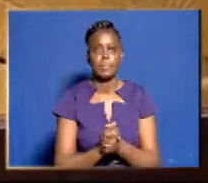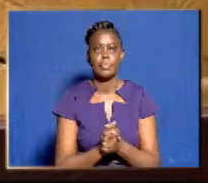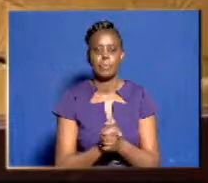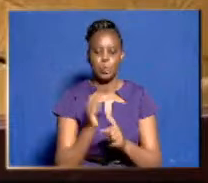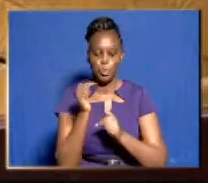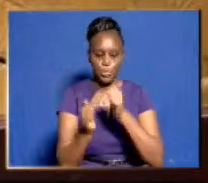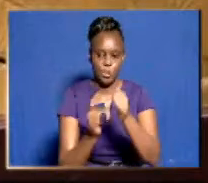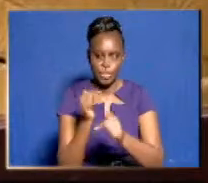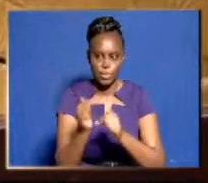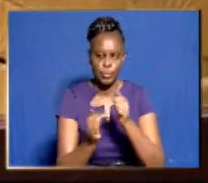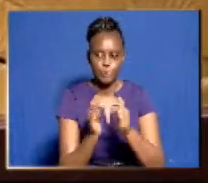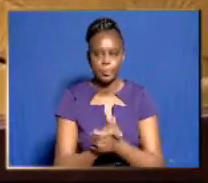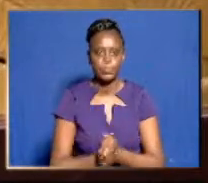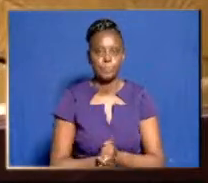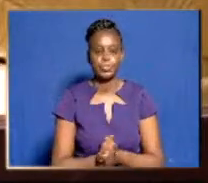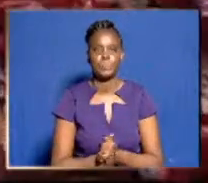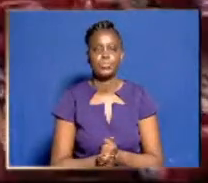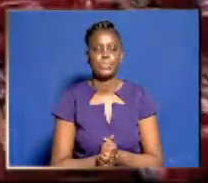proceed.